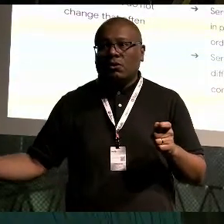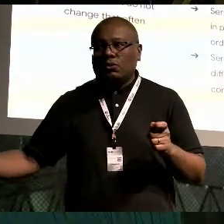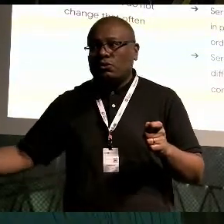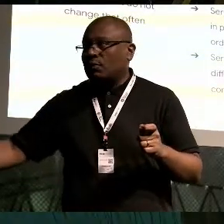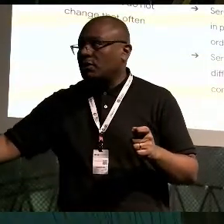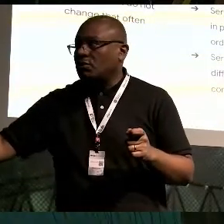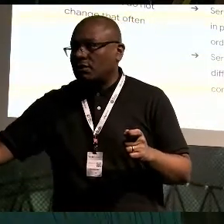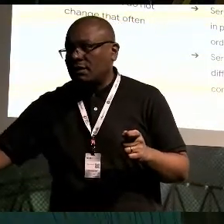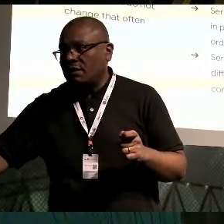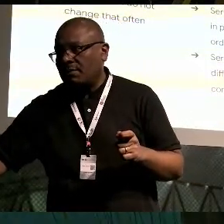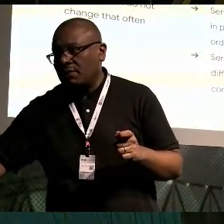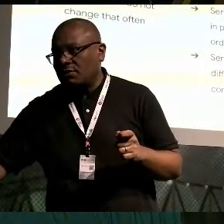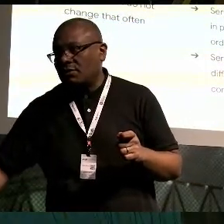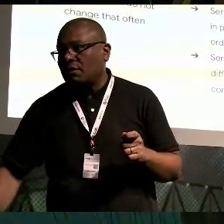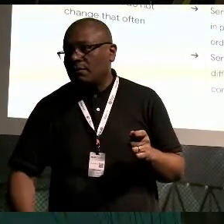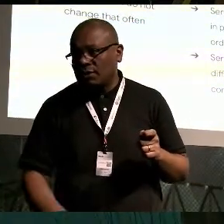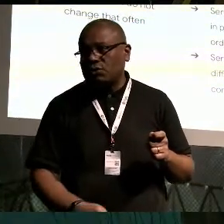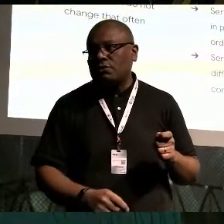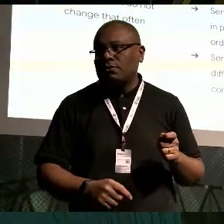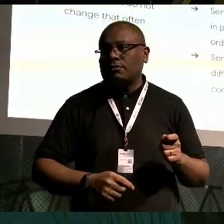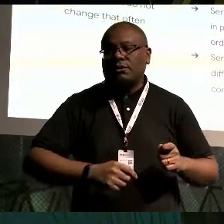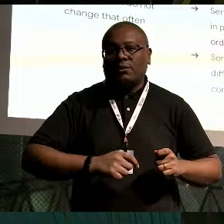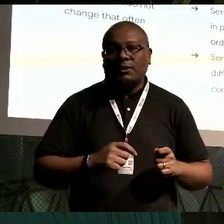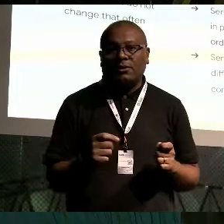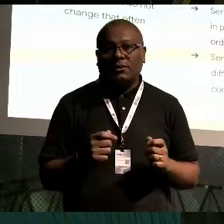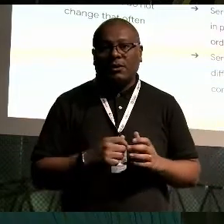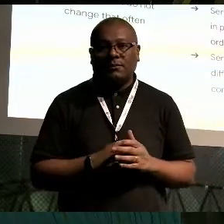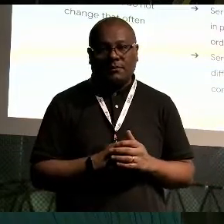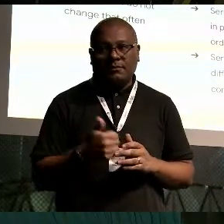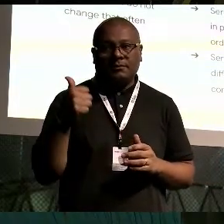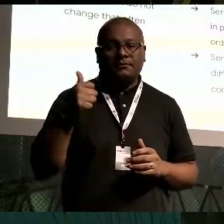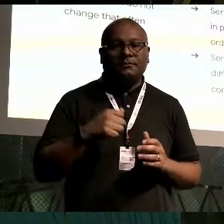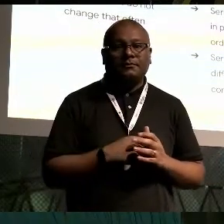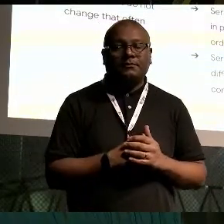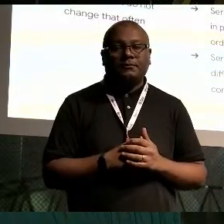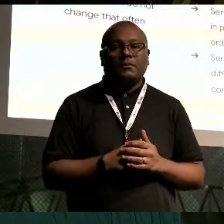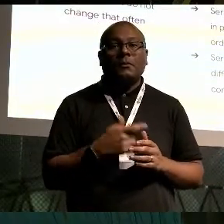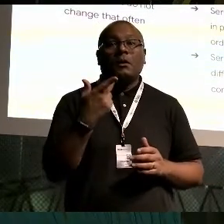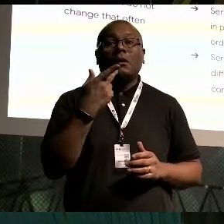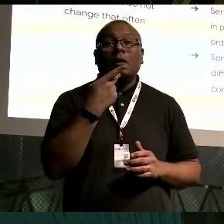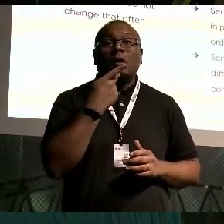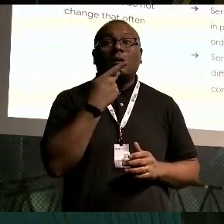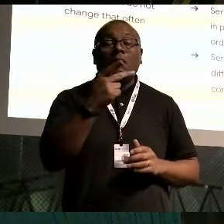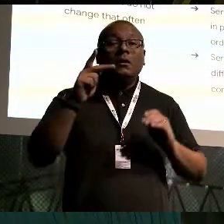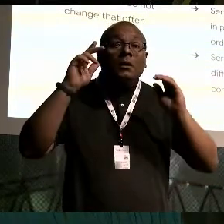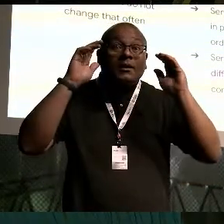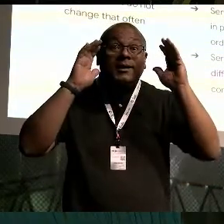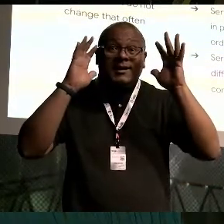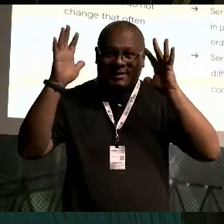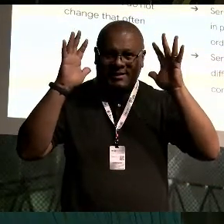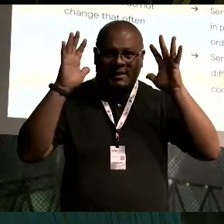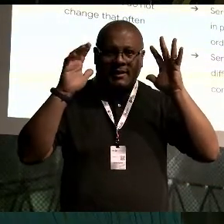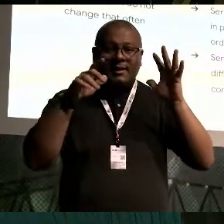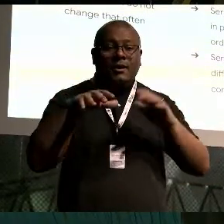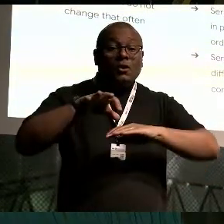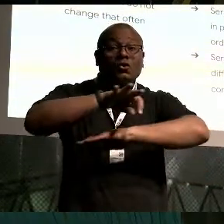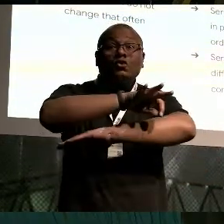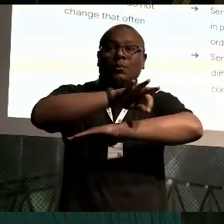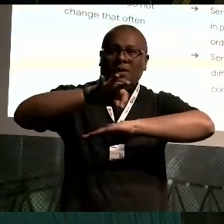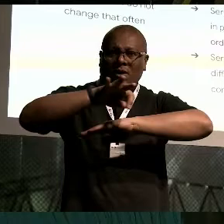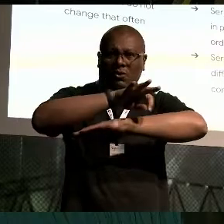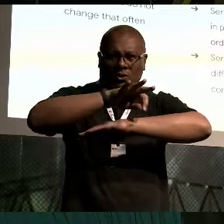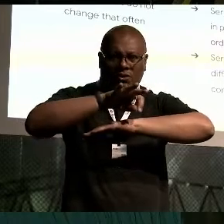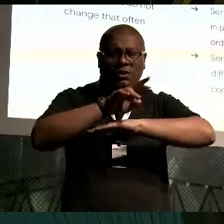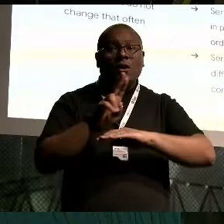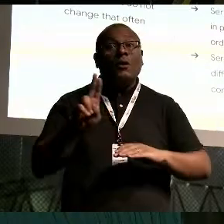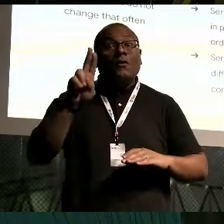this loosely coupled kind of architecture, then that's when I am starting to think about event-driven architecture, because things should be